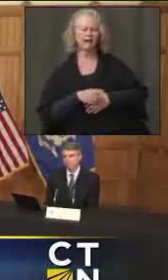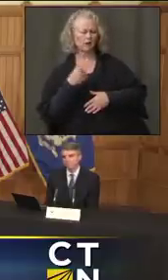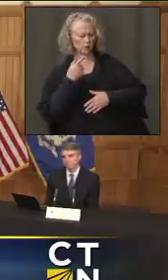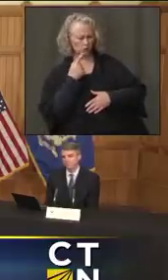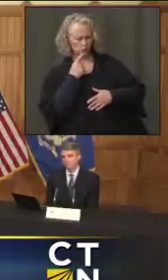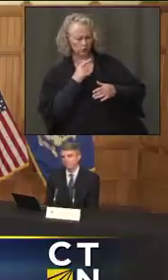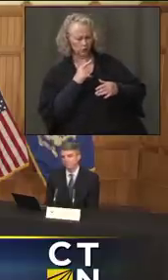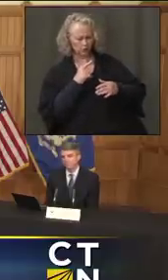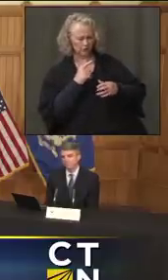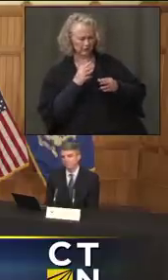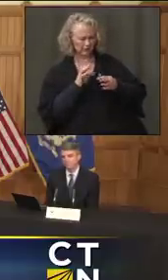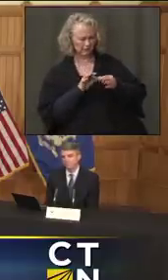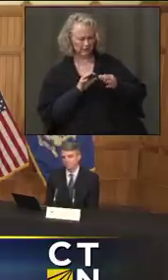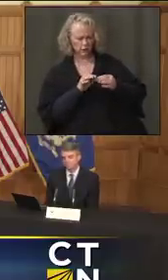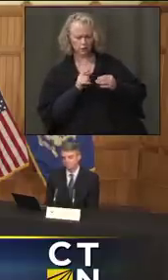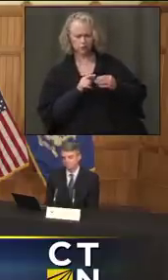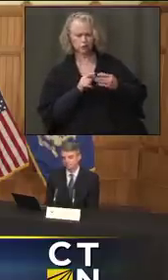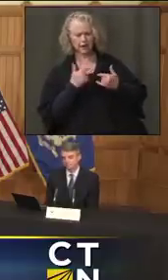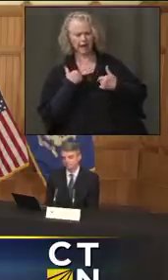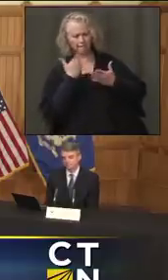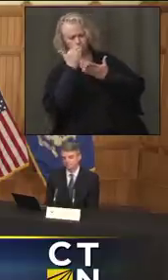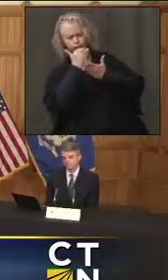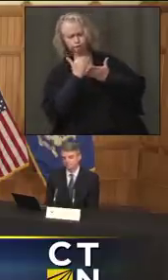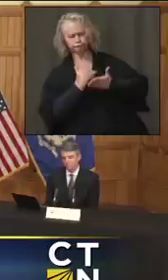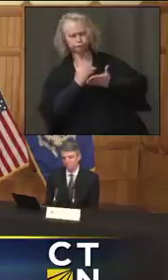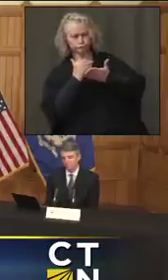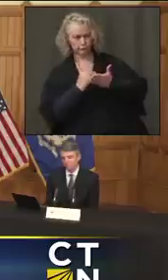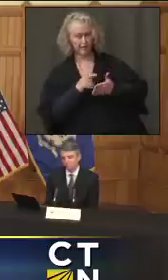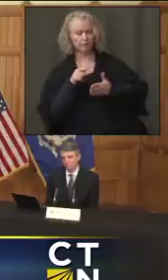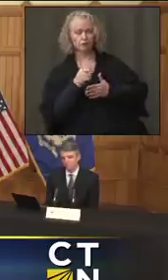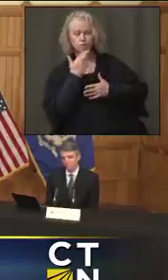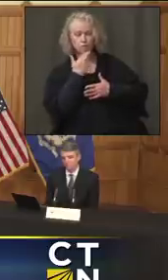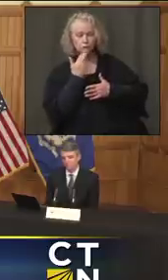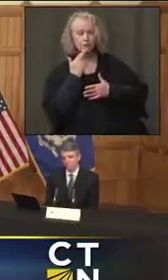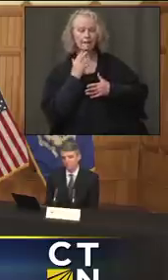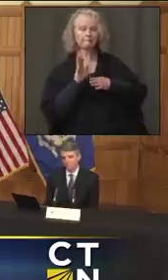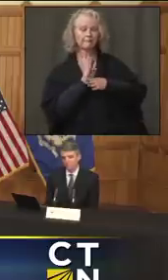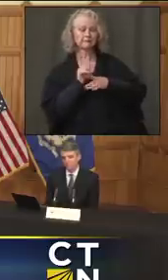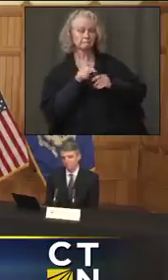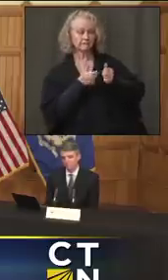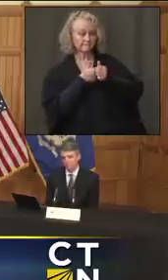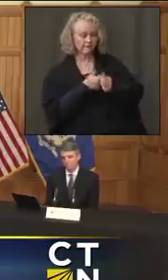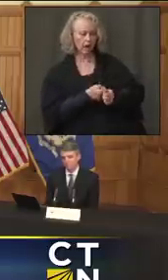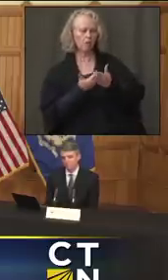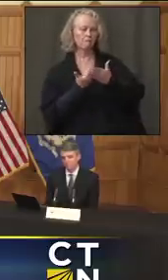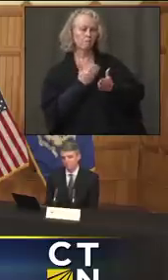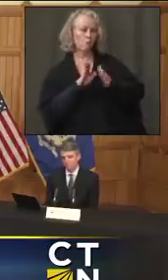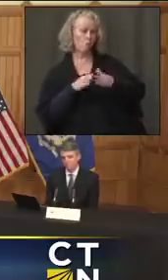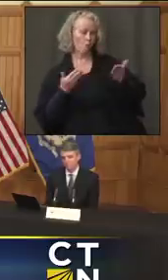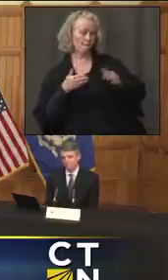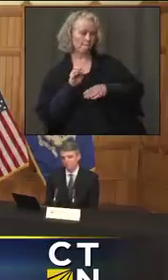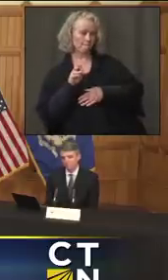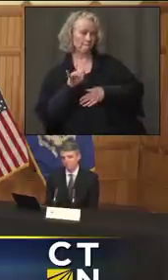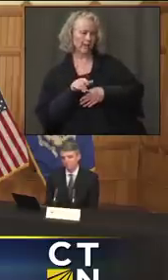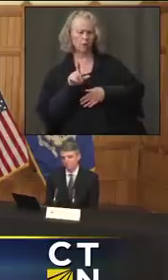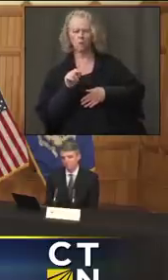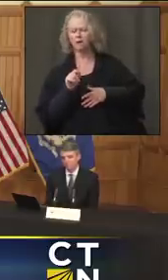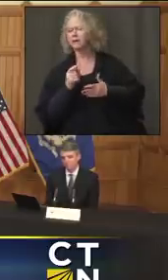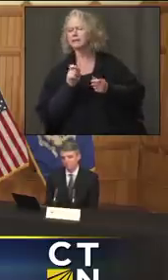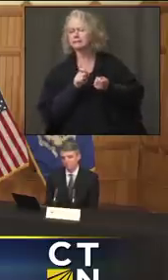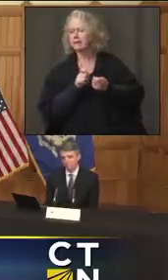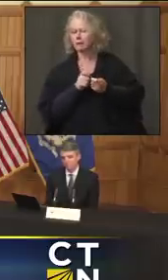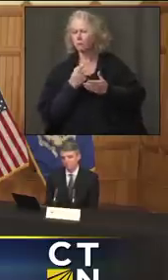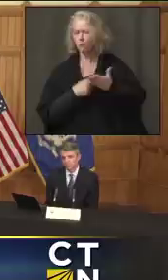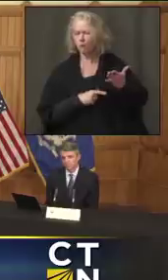guidelines that businesses and restaurants will have to adopt within the next 2 weeks before opening on May 20th. What are some of those specific